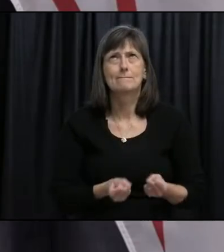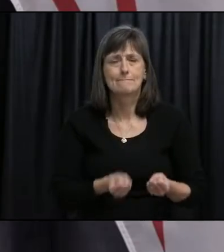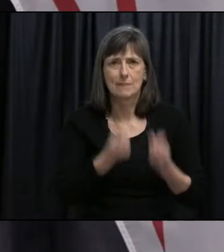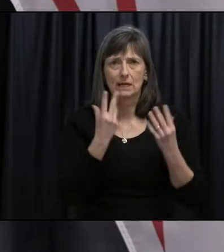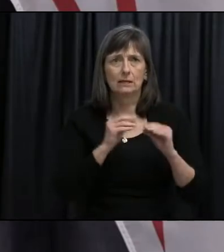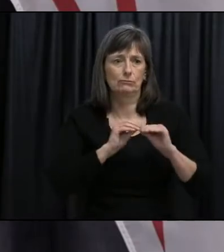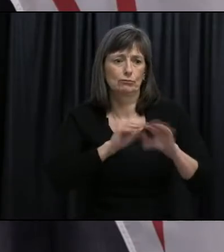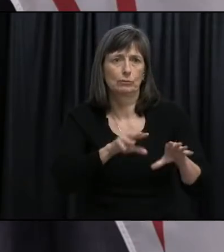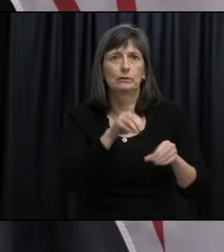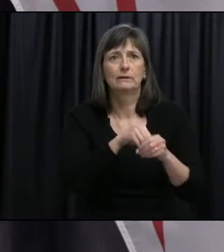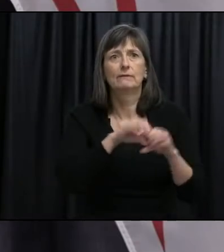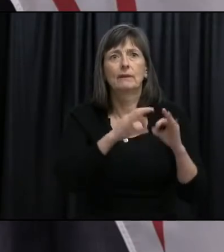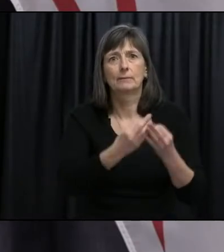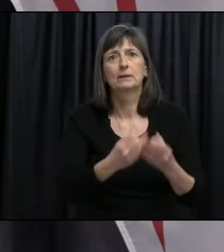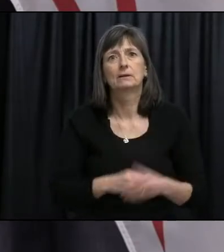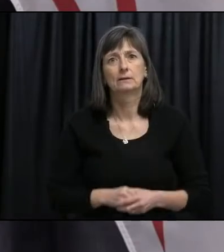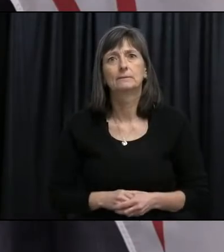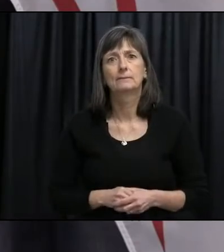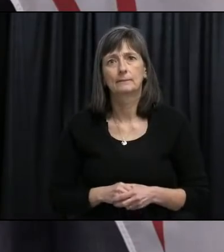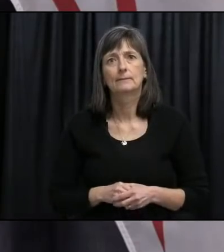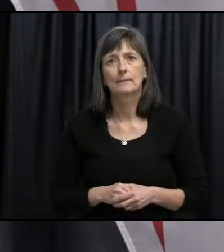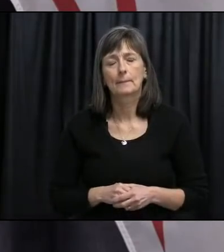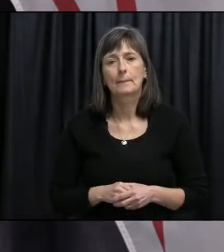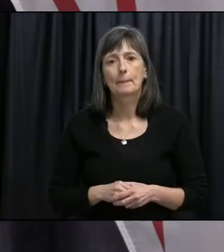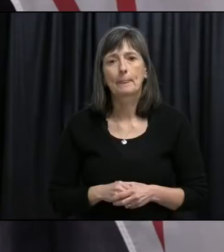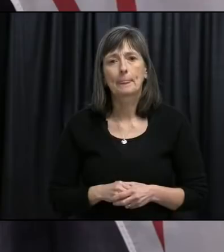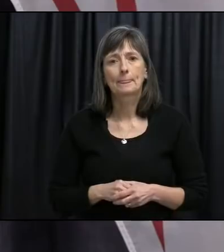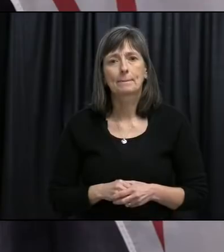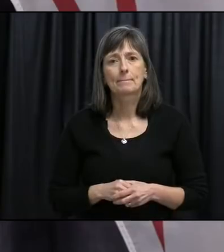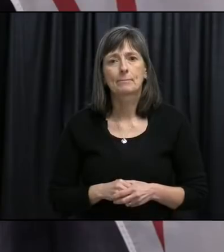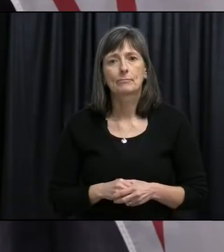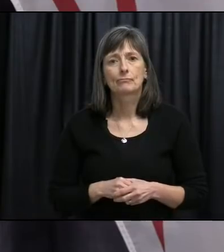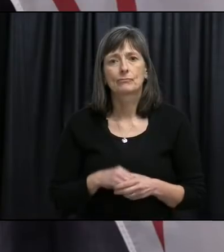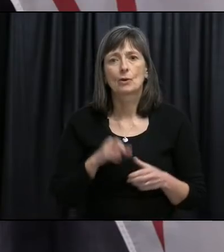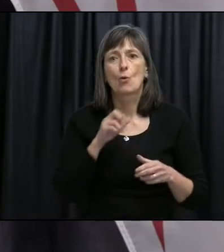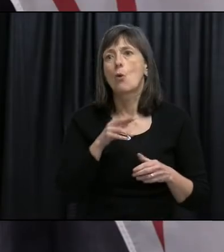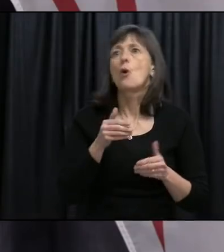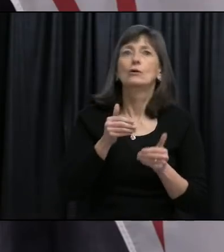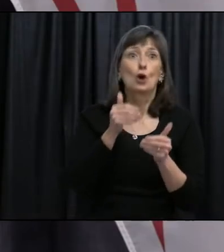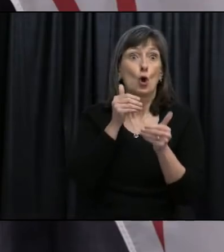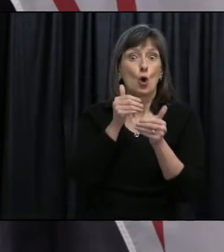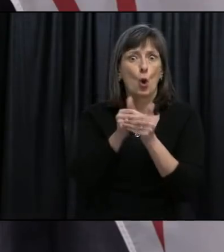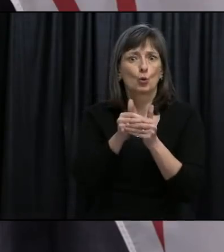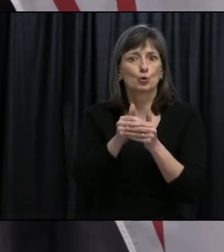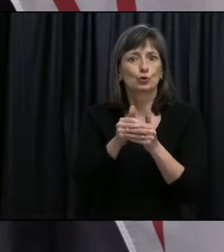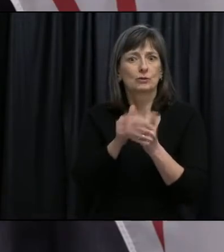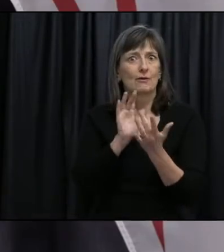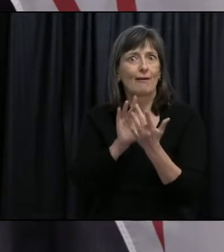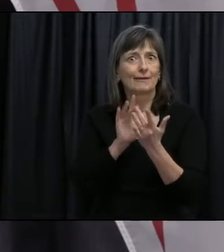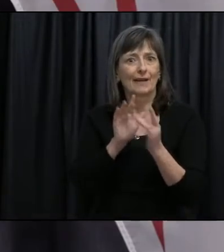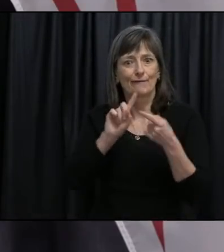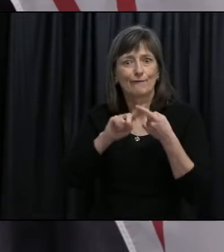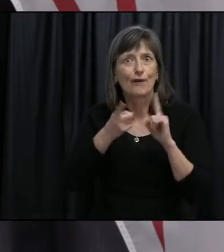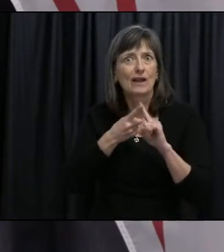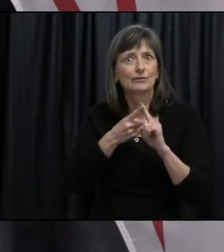lot of spread within family groups as well, and close circles of